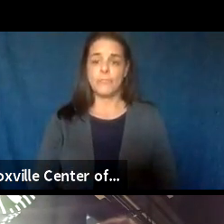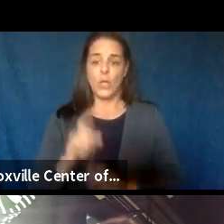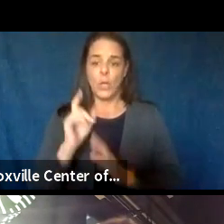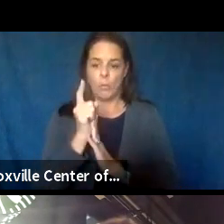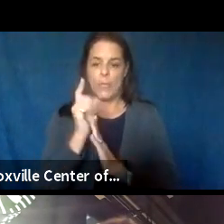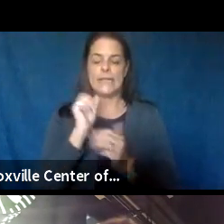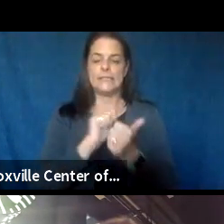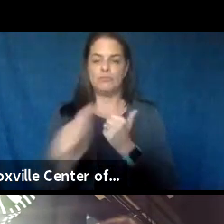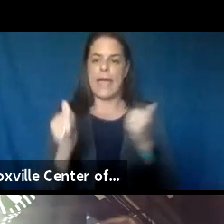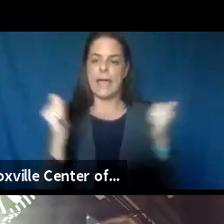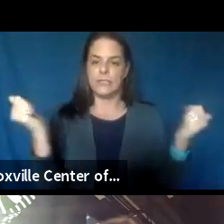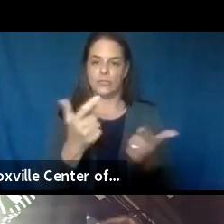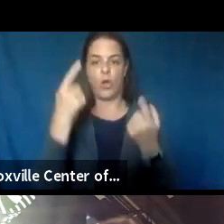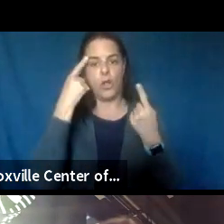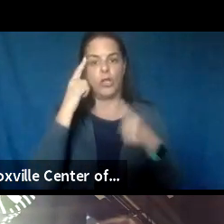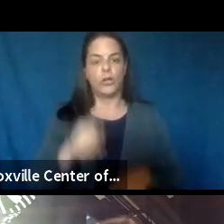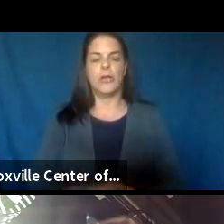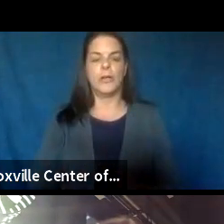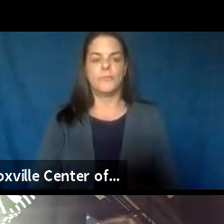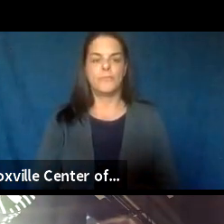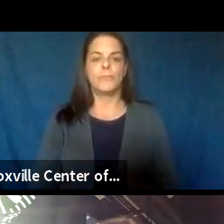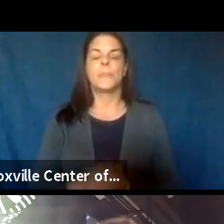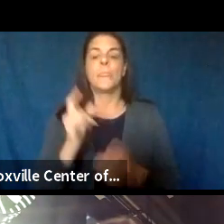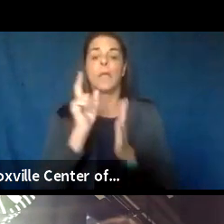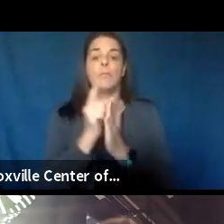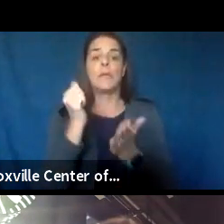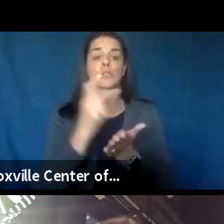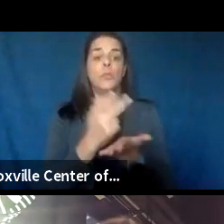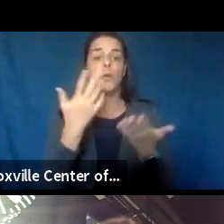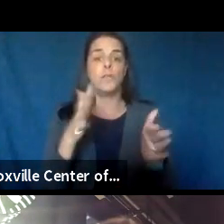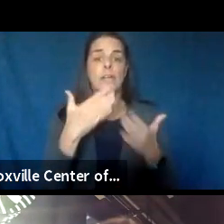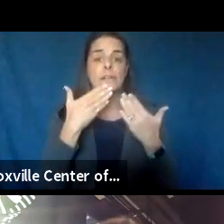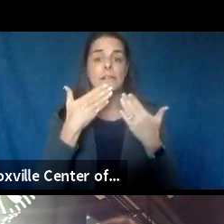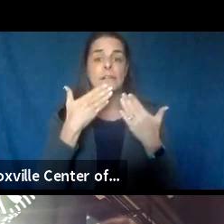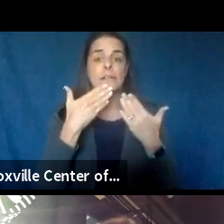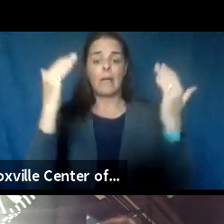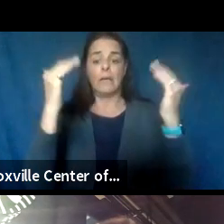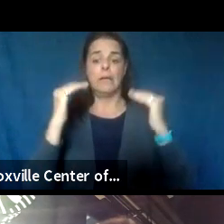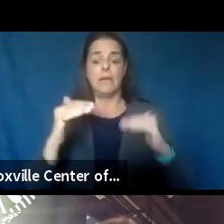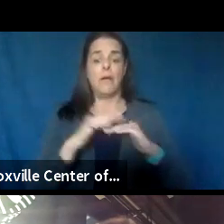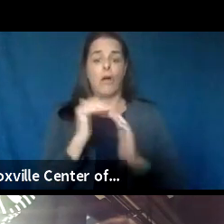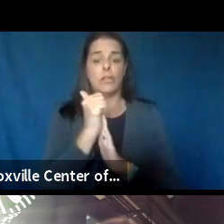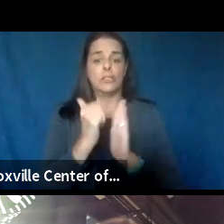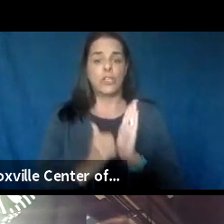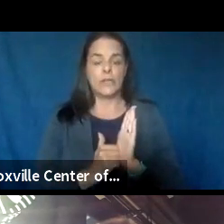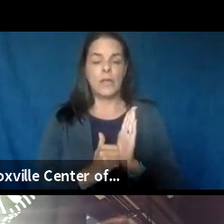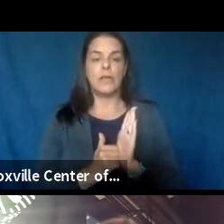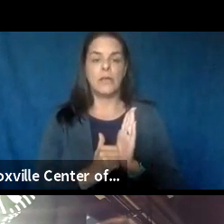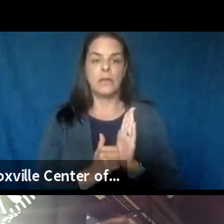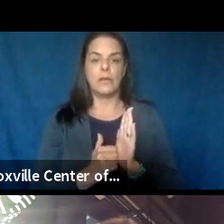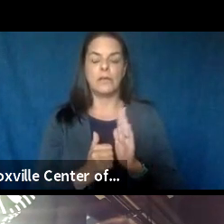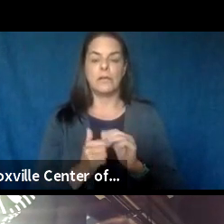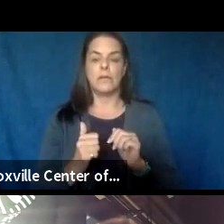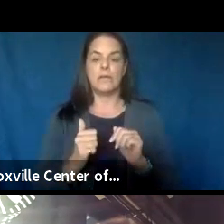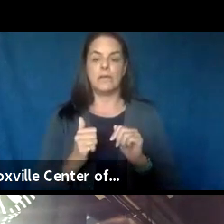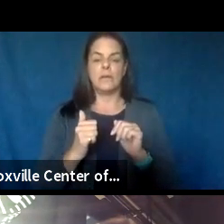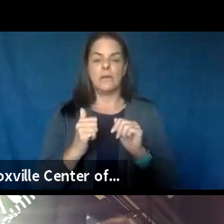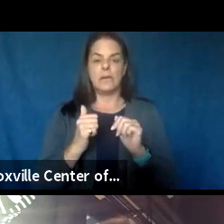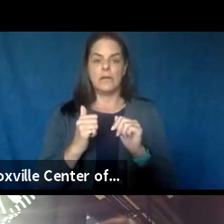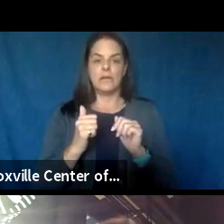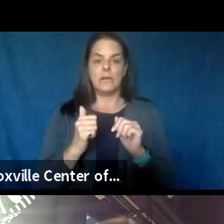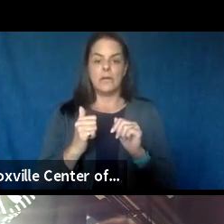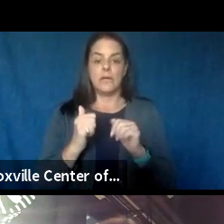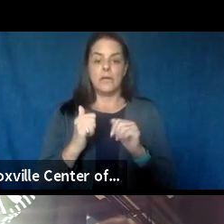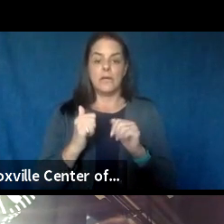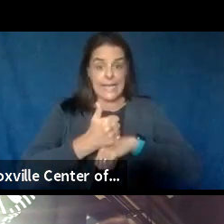passed unanimously. Minutes have been approved. Thank you. The next item on the agenda is to set